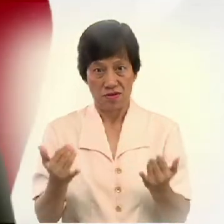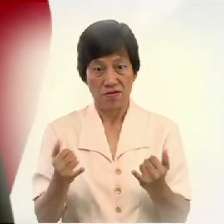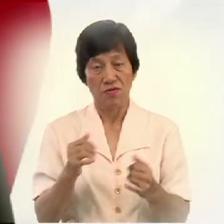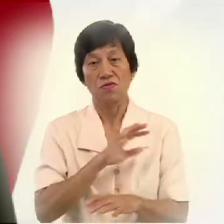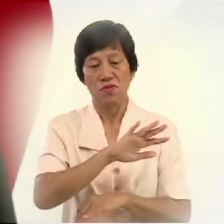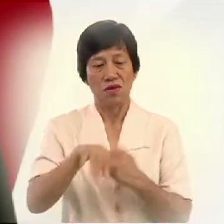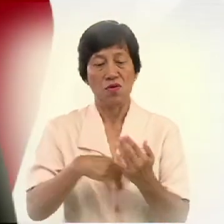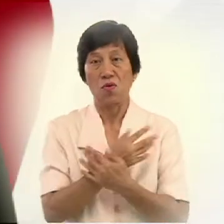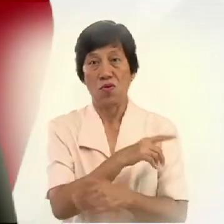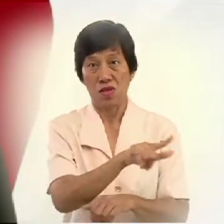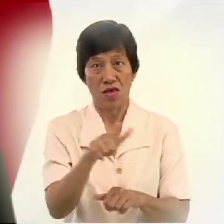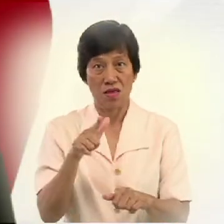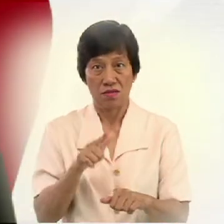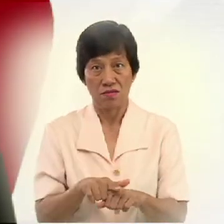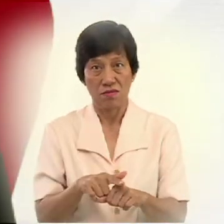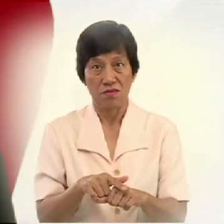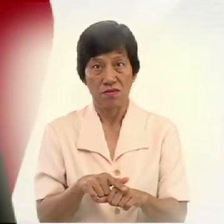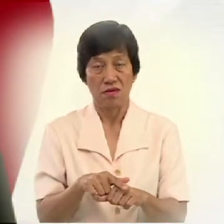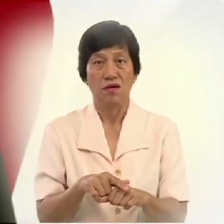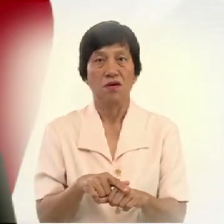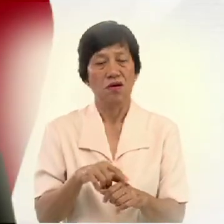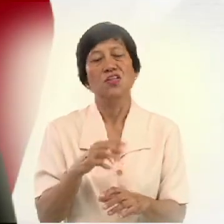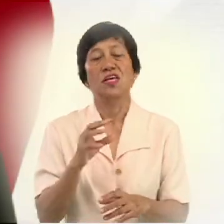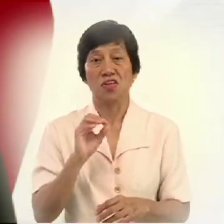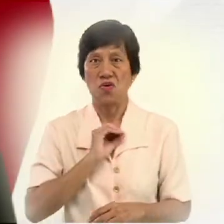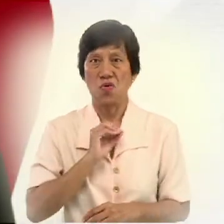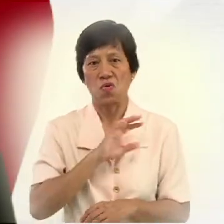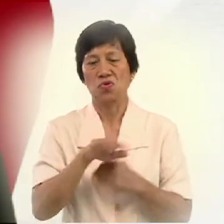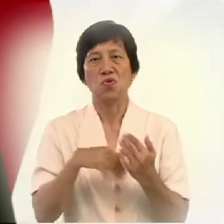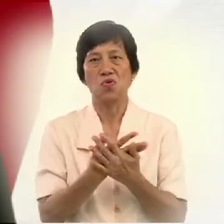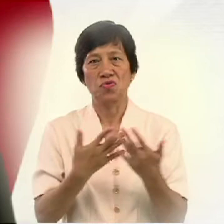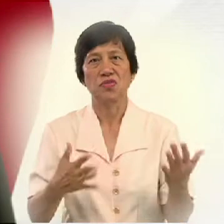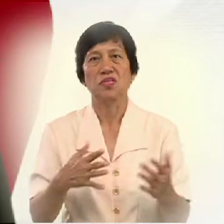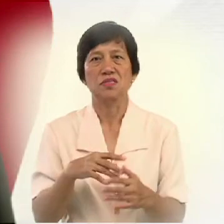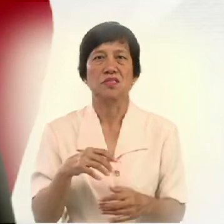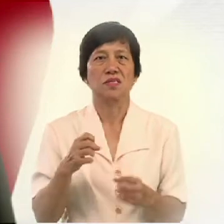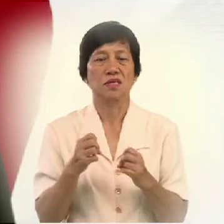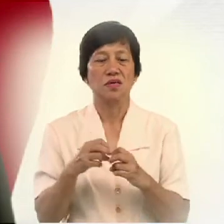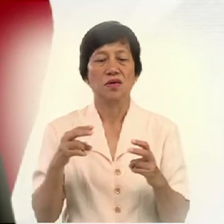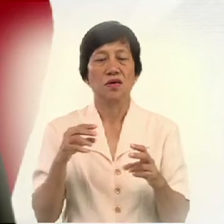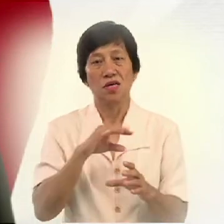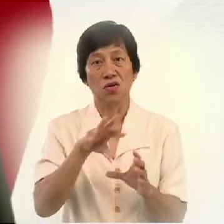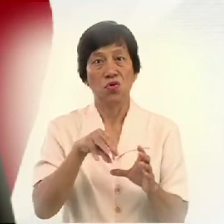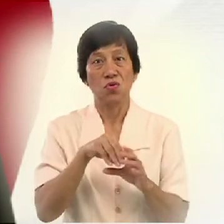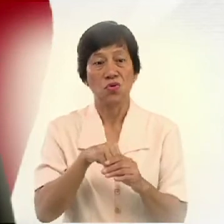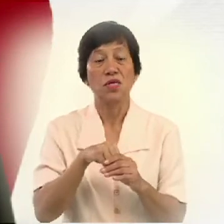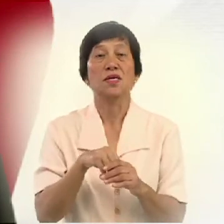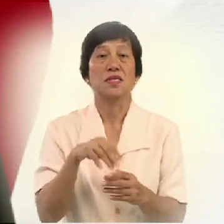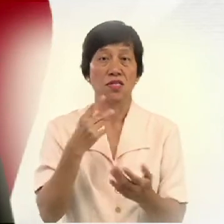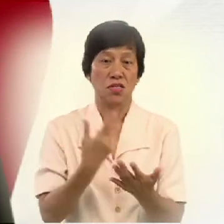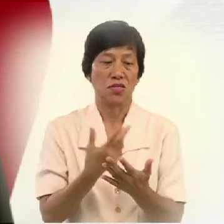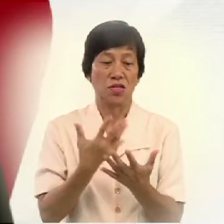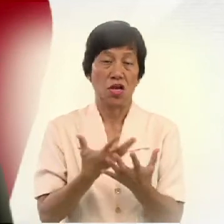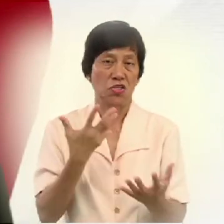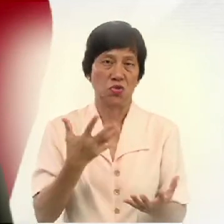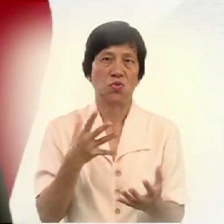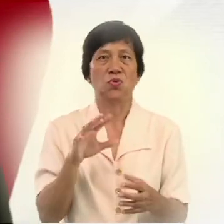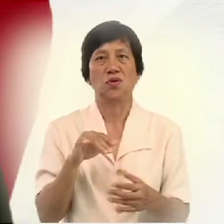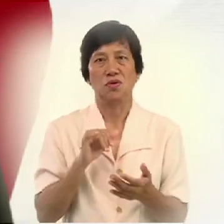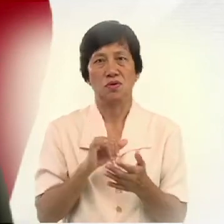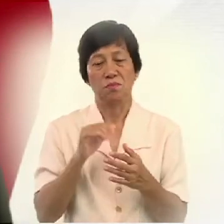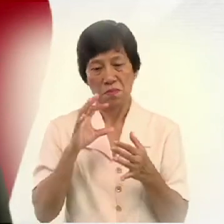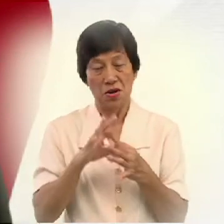If he is the owner now of the whole lot, then everything, including the buried treasure, now belongs to